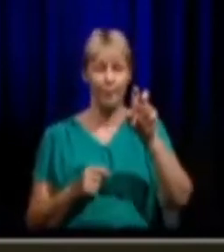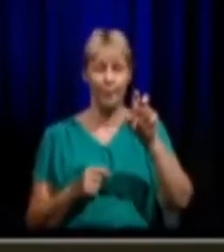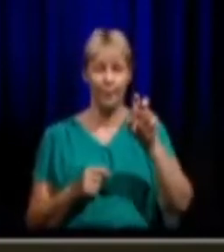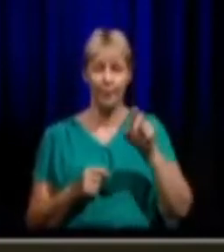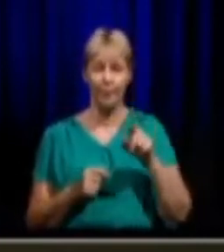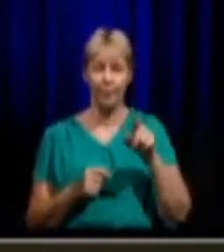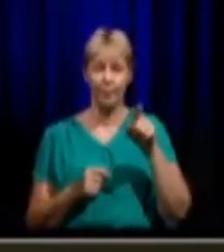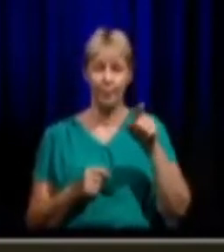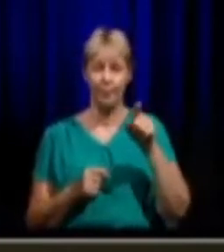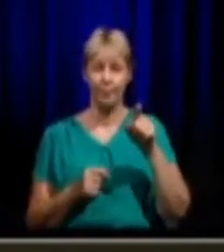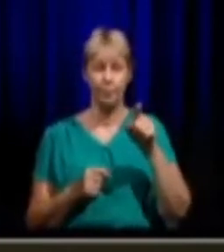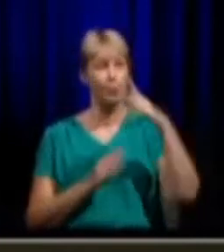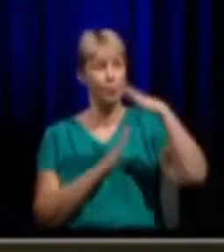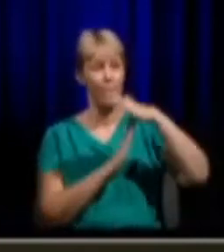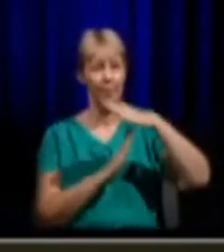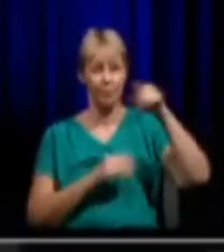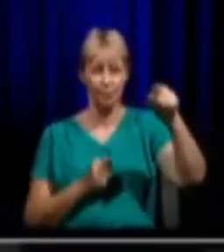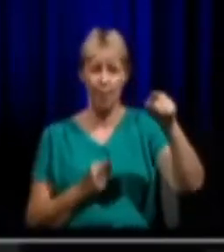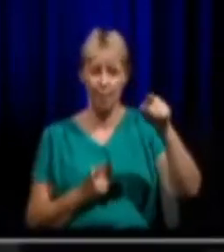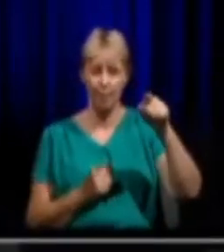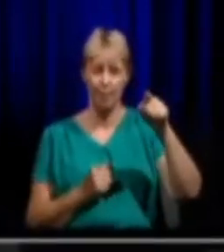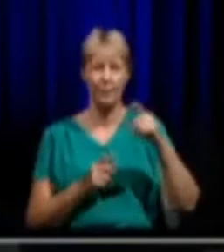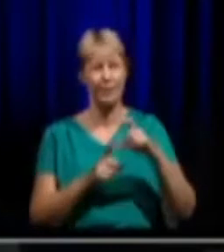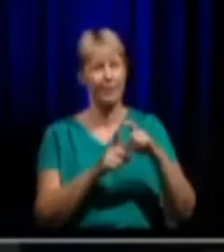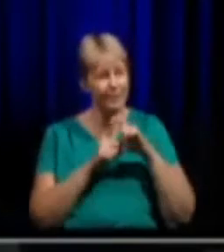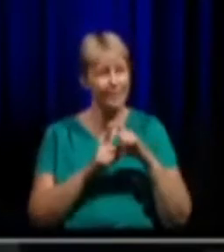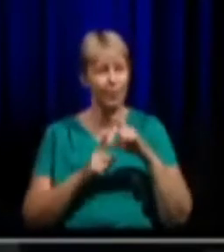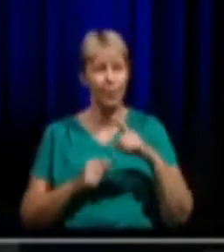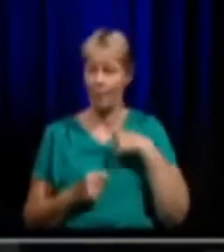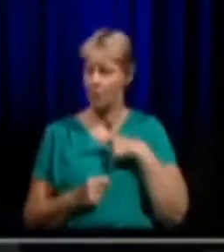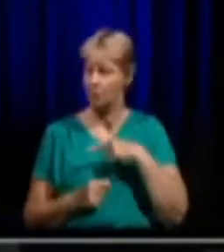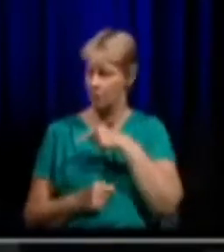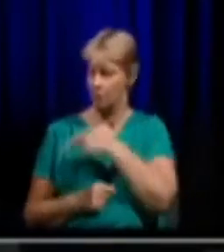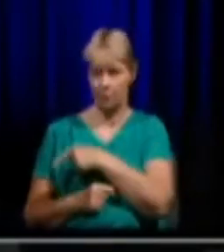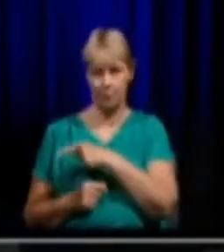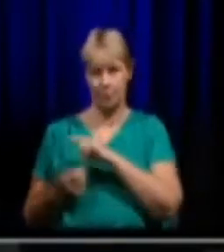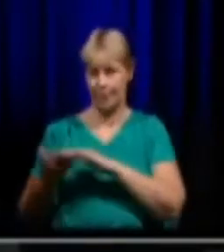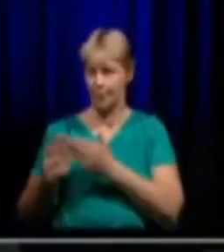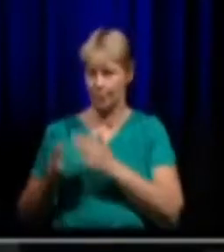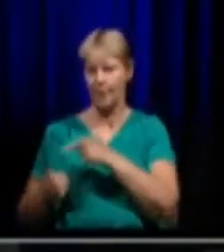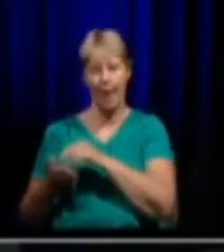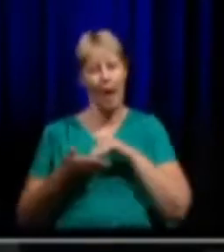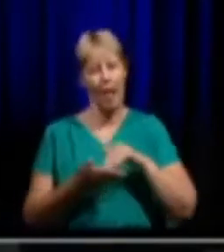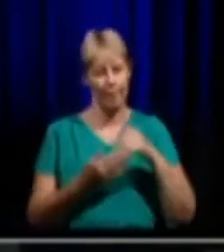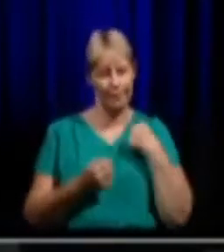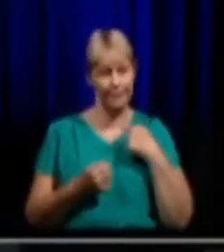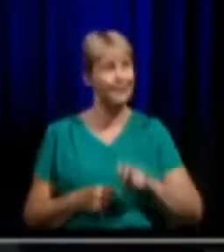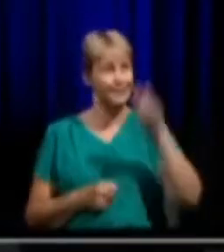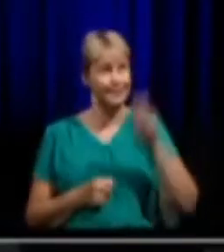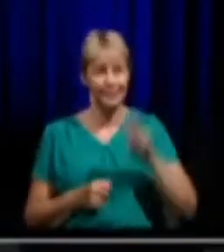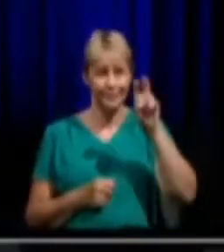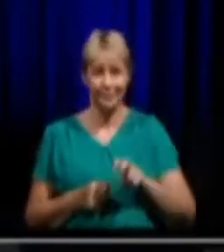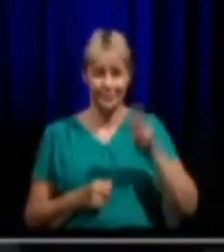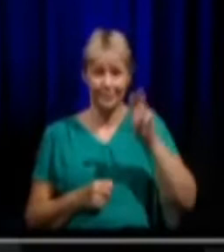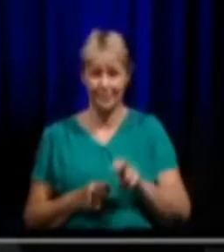there, but it'll be harder than if you're supported by a group of people who are cheering you on. What if your community could point you to